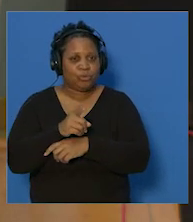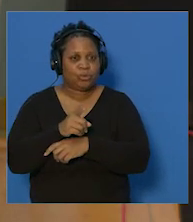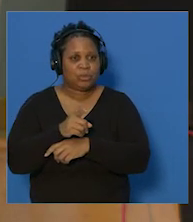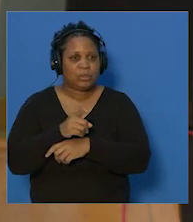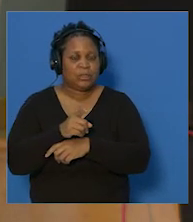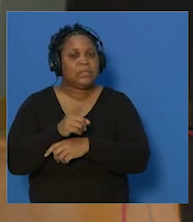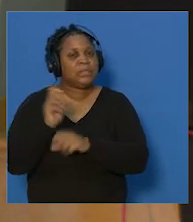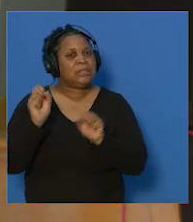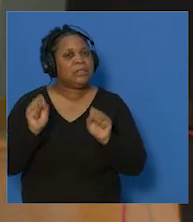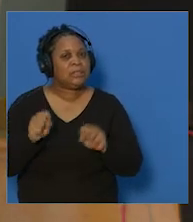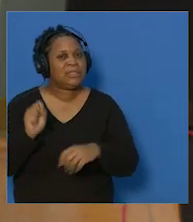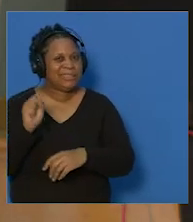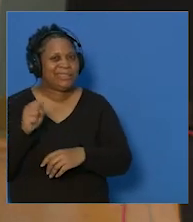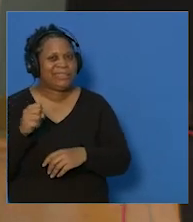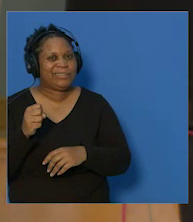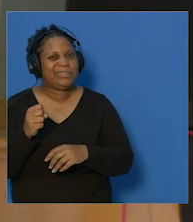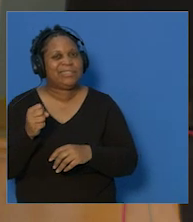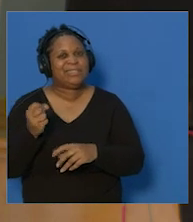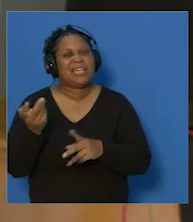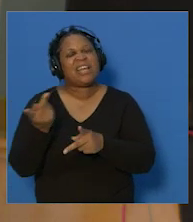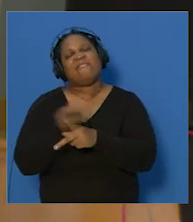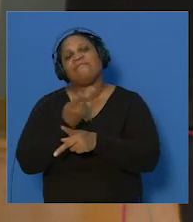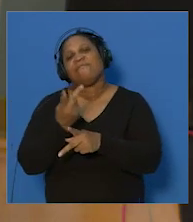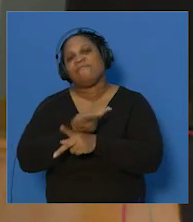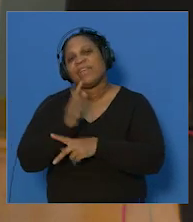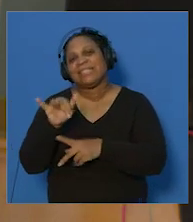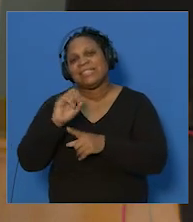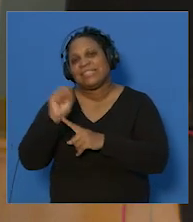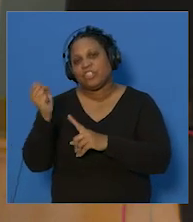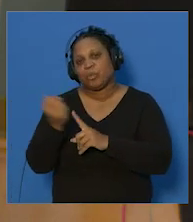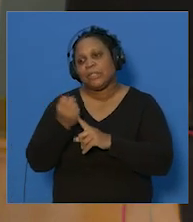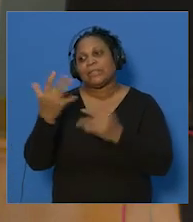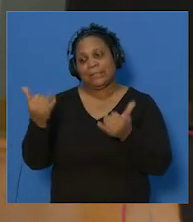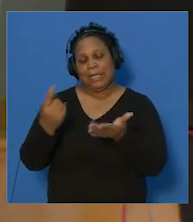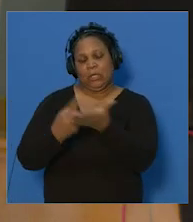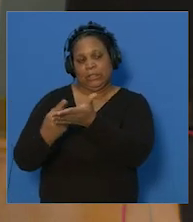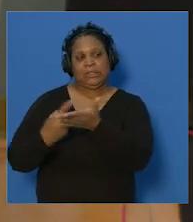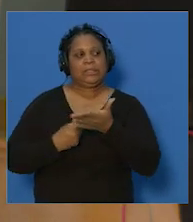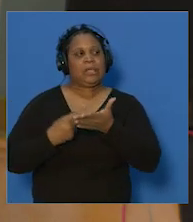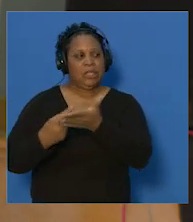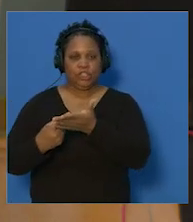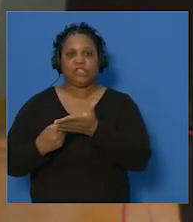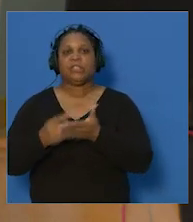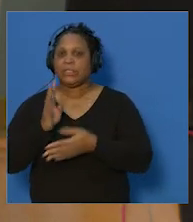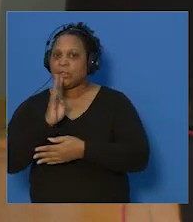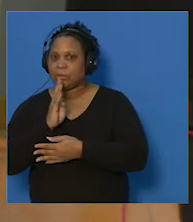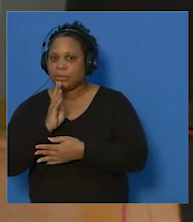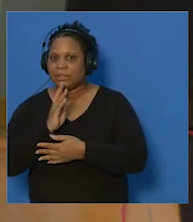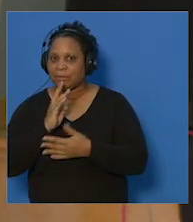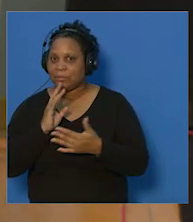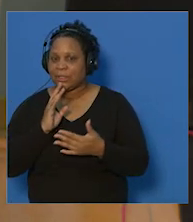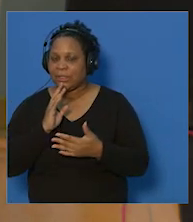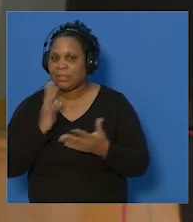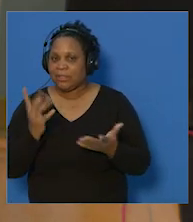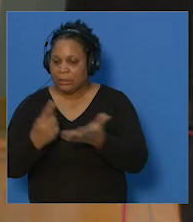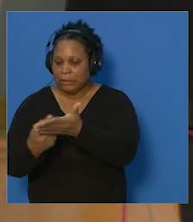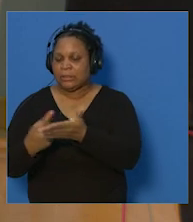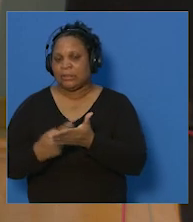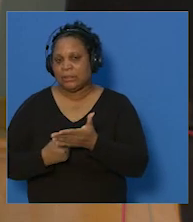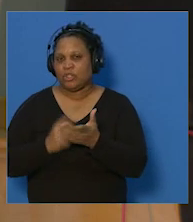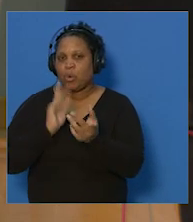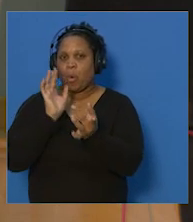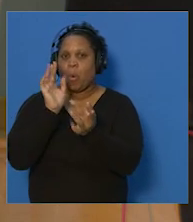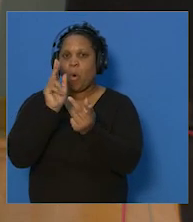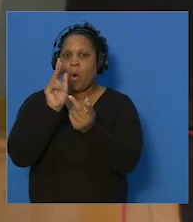we would have been able to rectify that particular situation, because discussions are being had as we speak to perfect